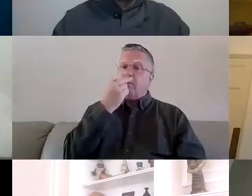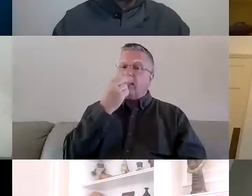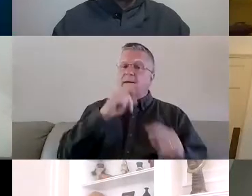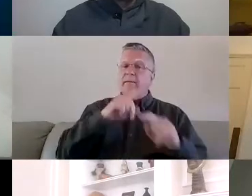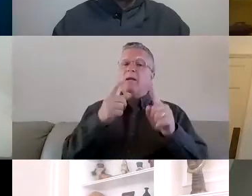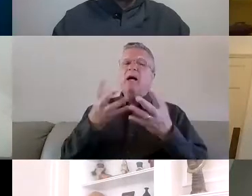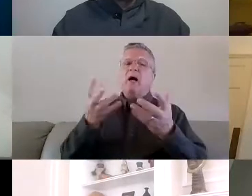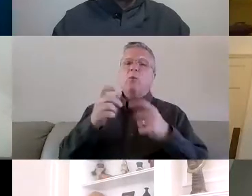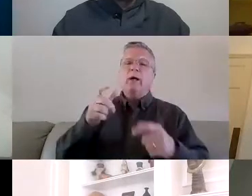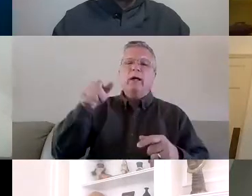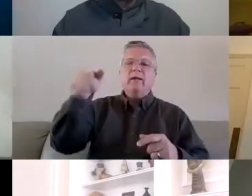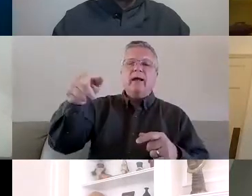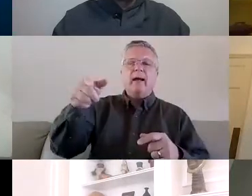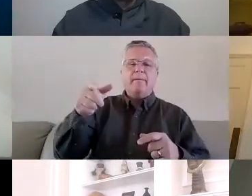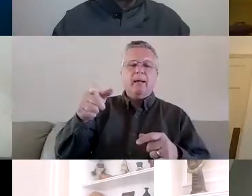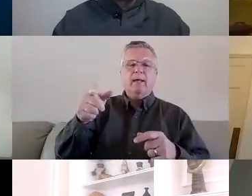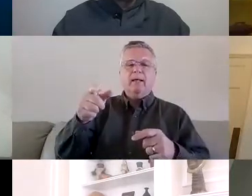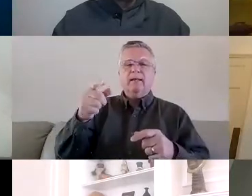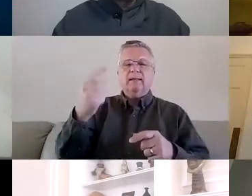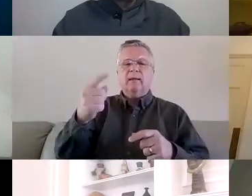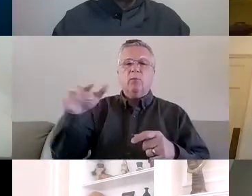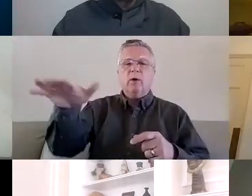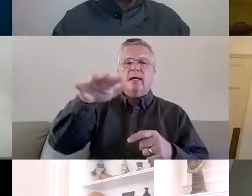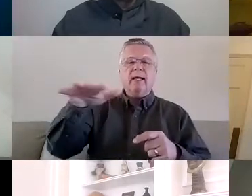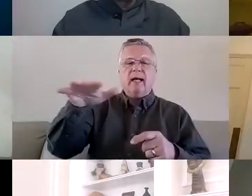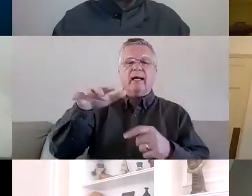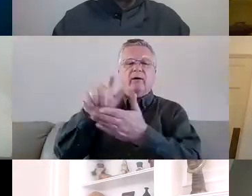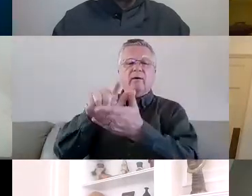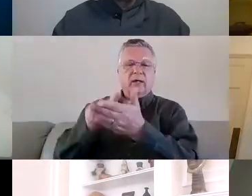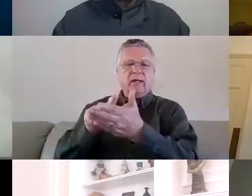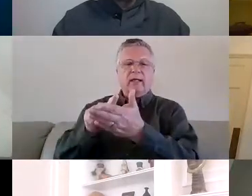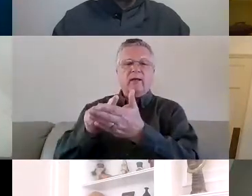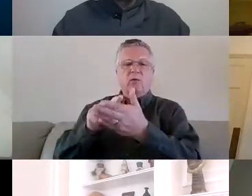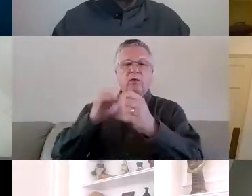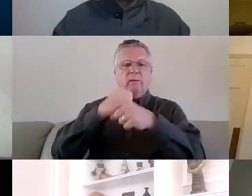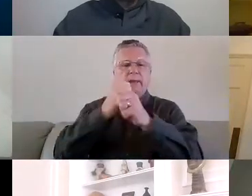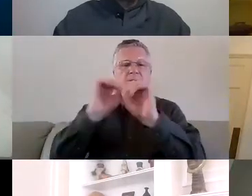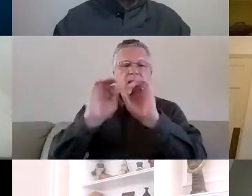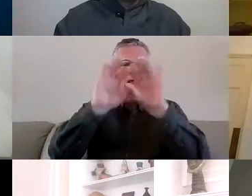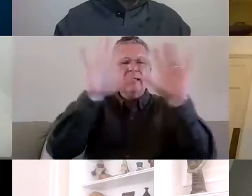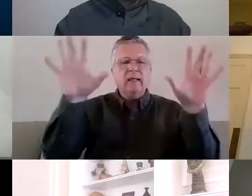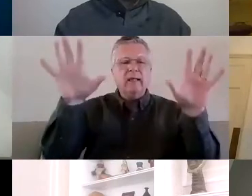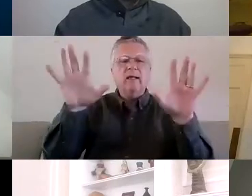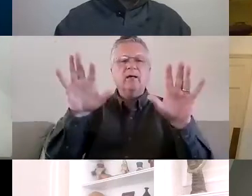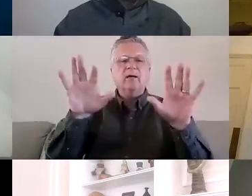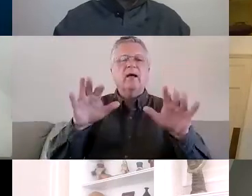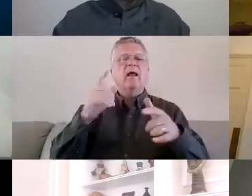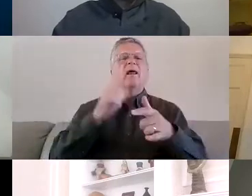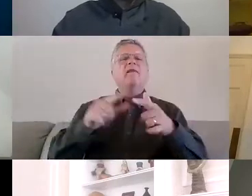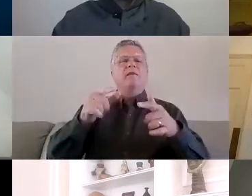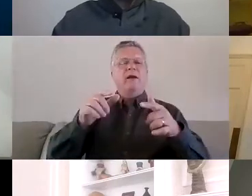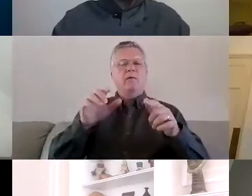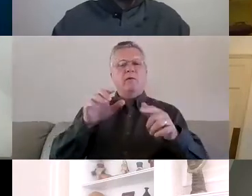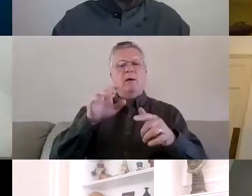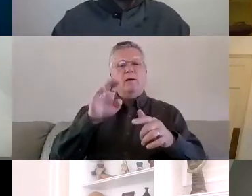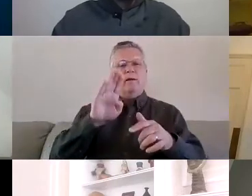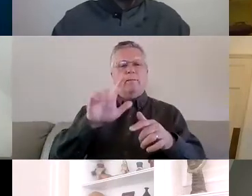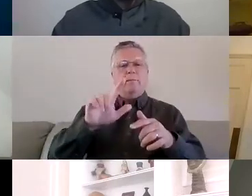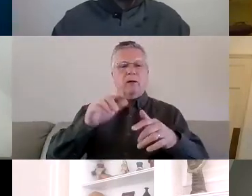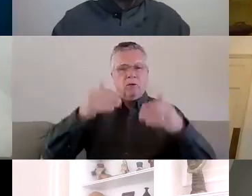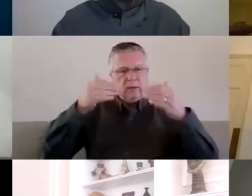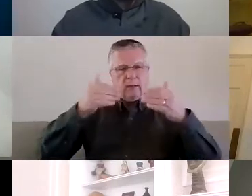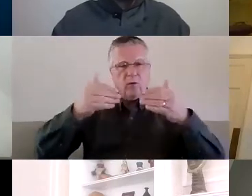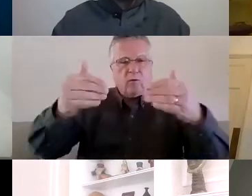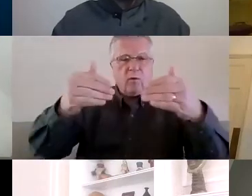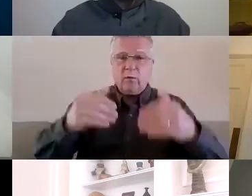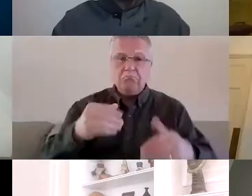from somebody in that realm to clarify that so that we can move this bill forward. I have no problem going forward